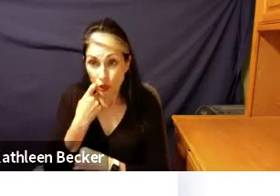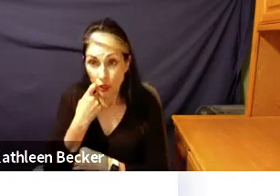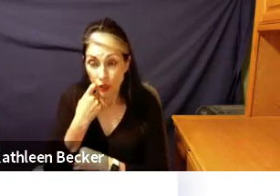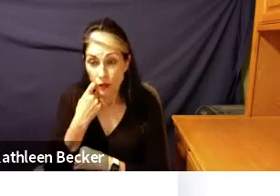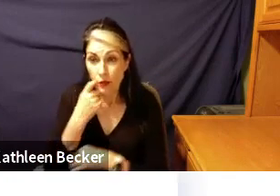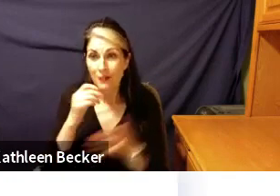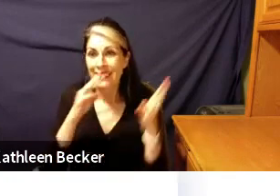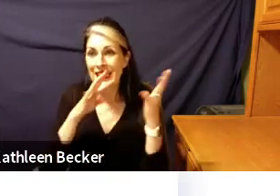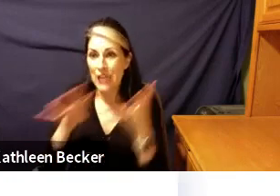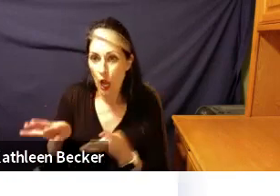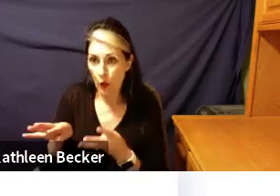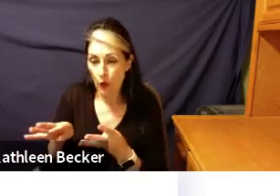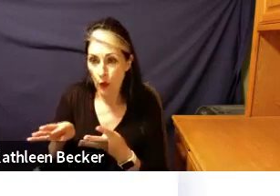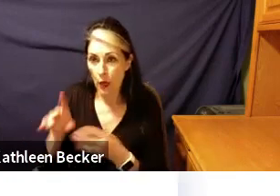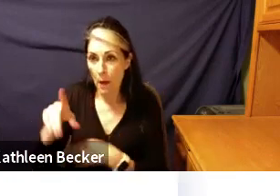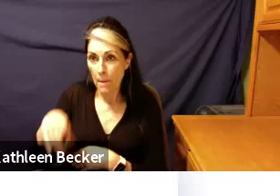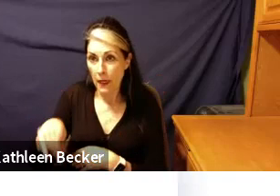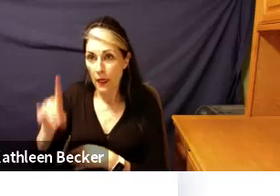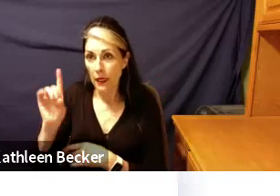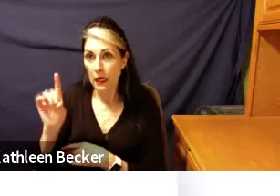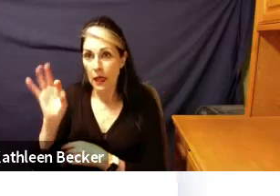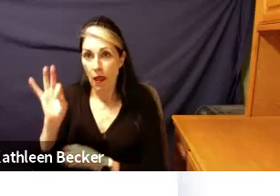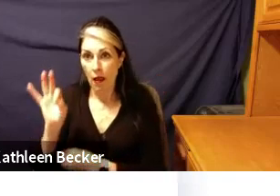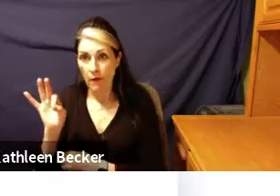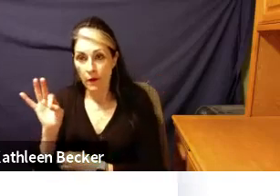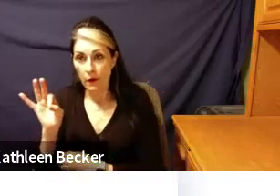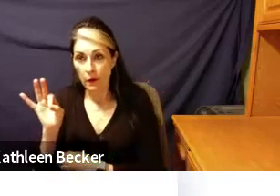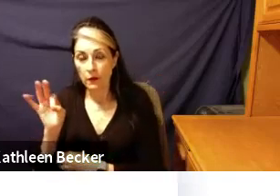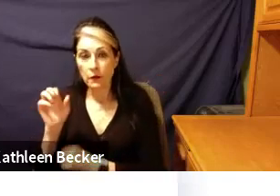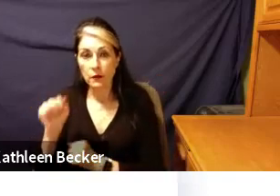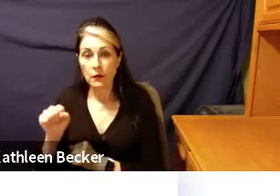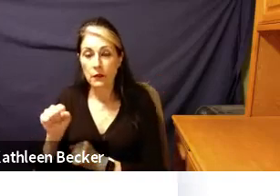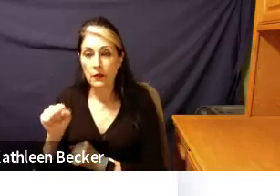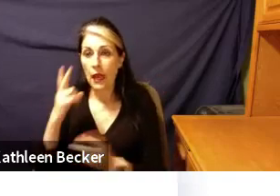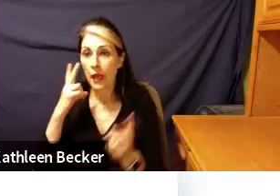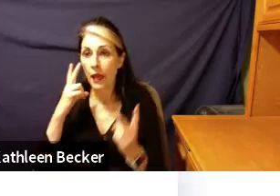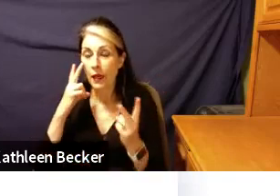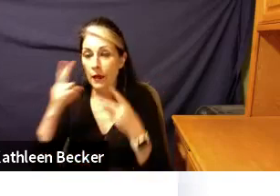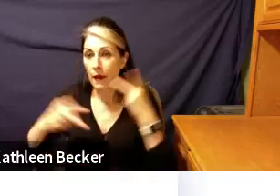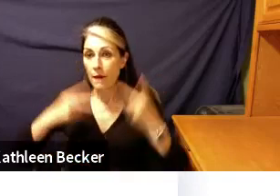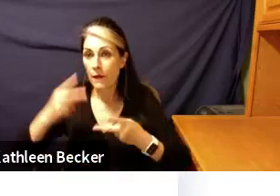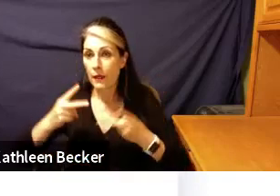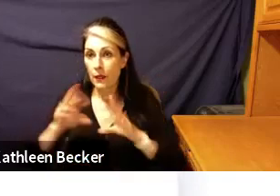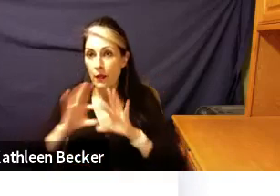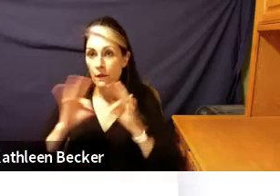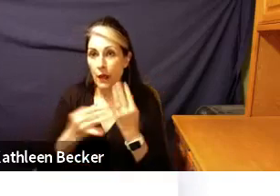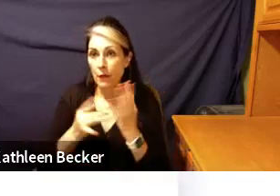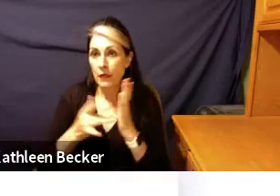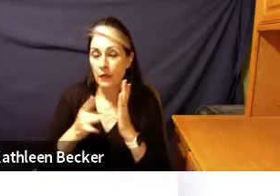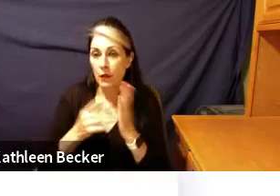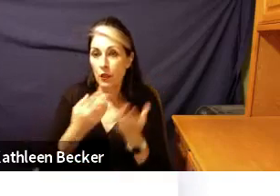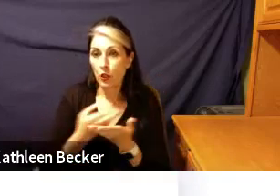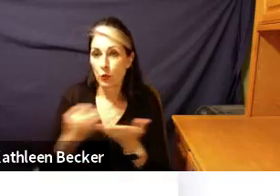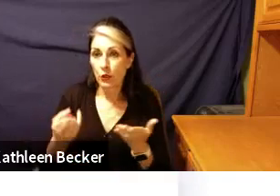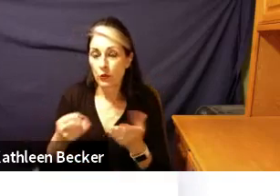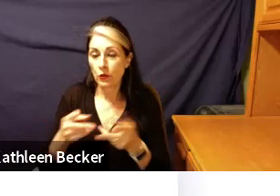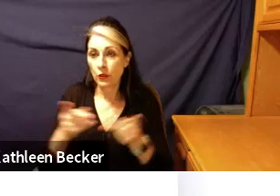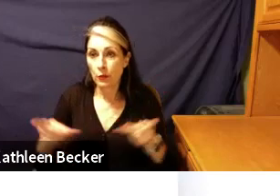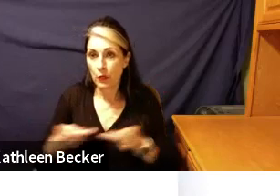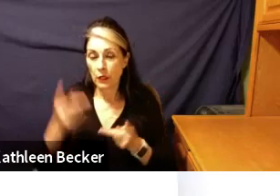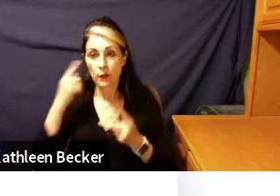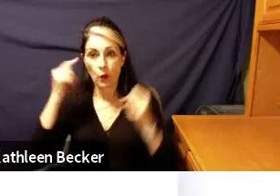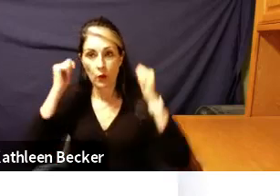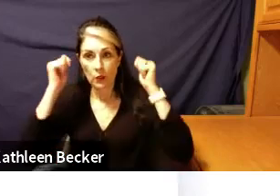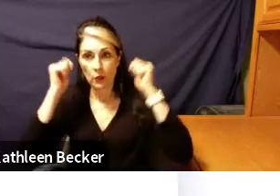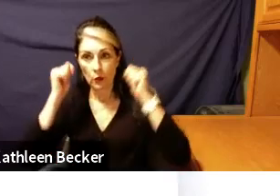just downloaded as a PDF. You can visit our Family Technology Resources site for tutorials